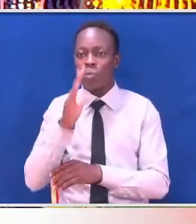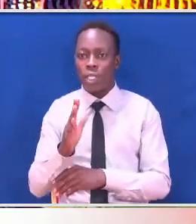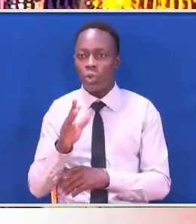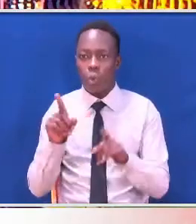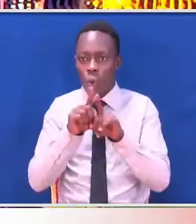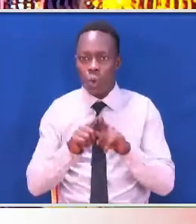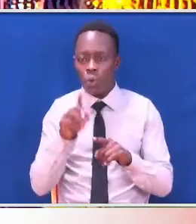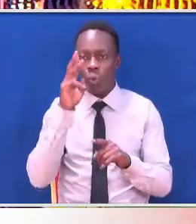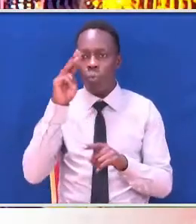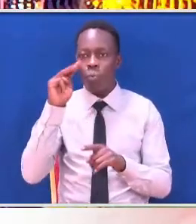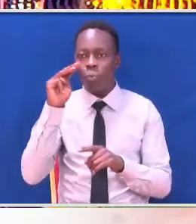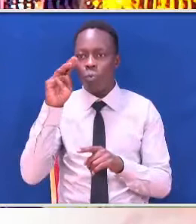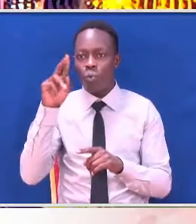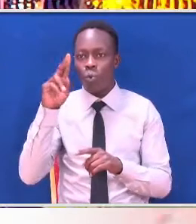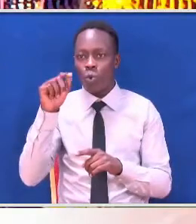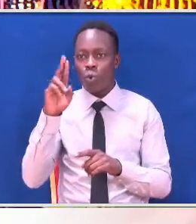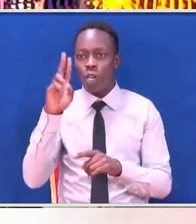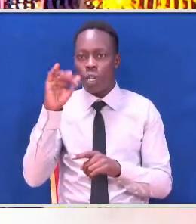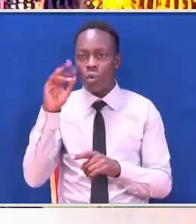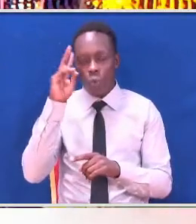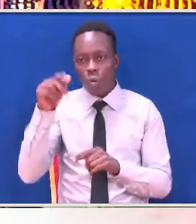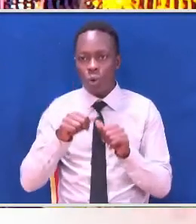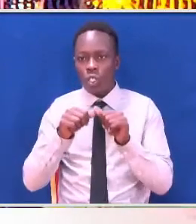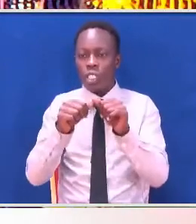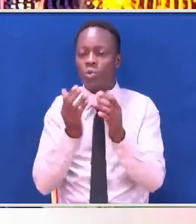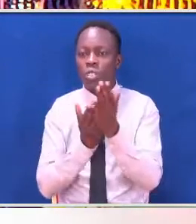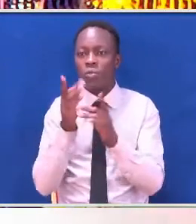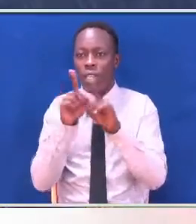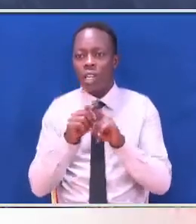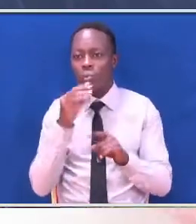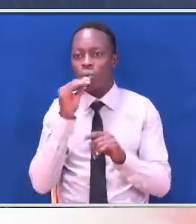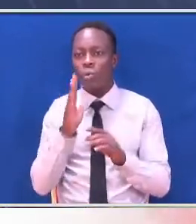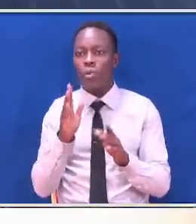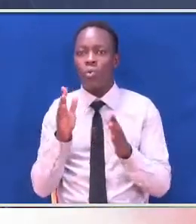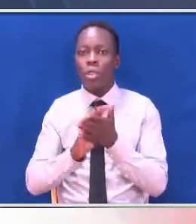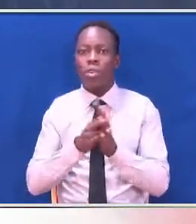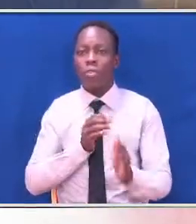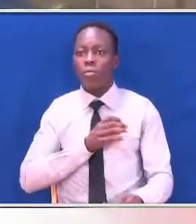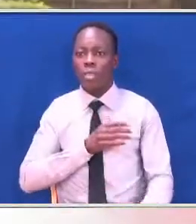he will continue serving the spokesman without fear.